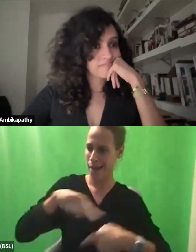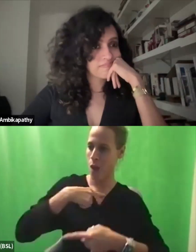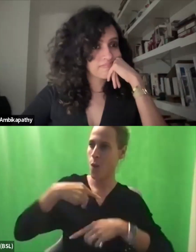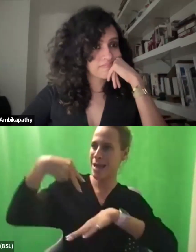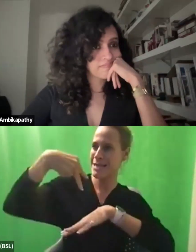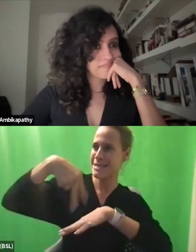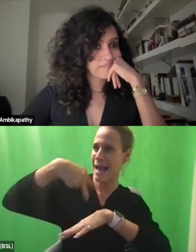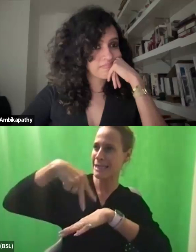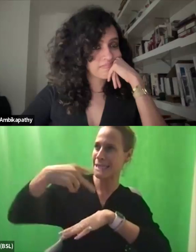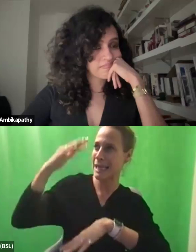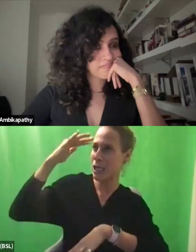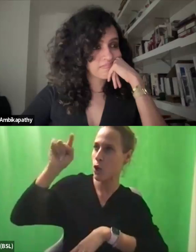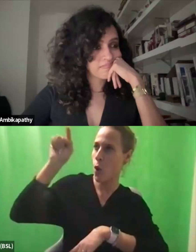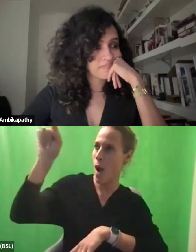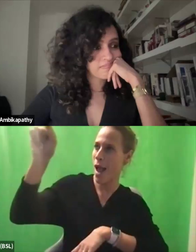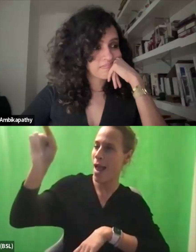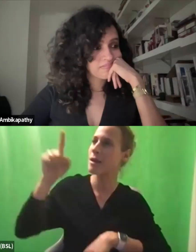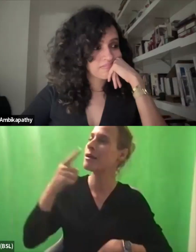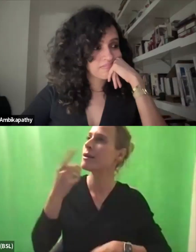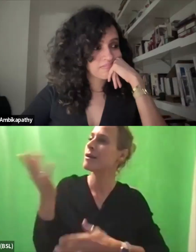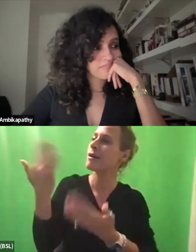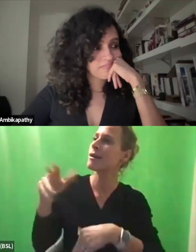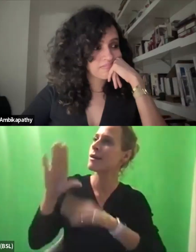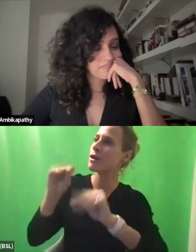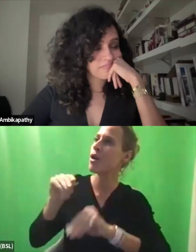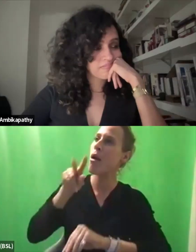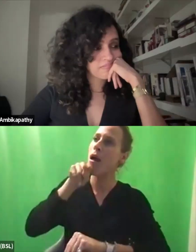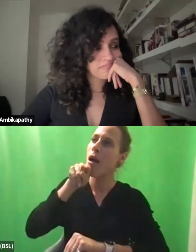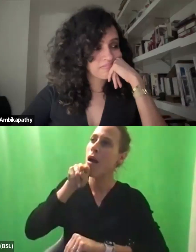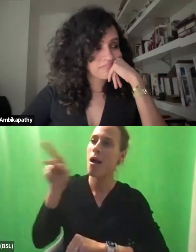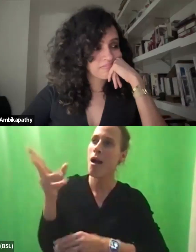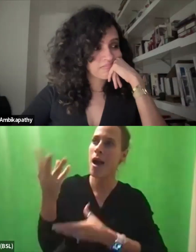head. Let's get your tongue out of that vaulted throne room.